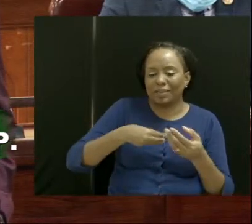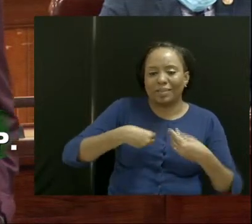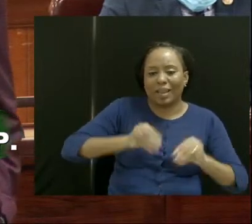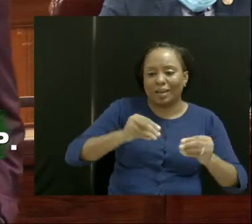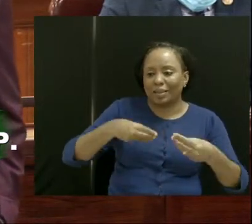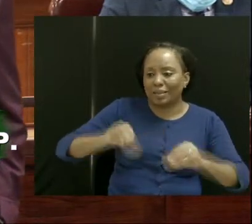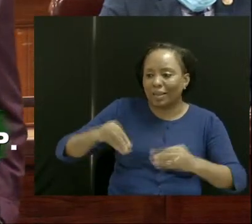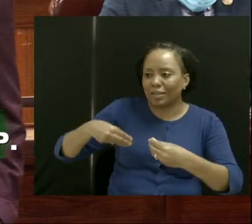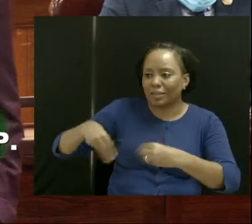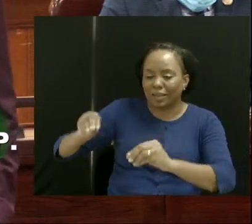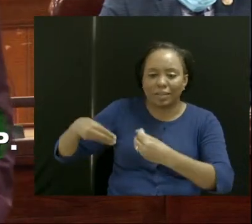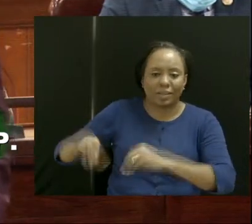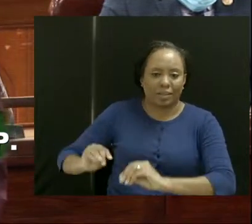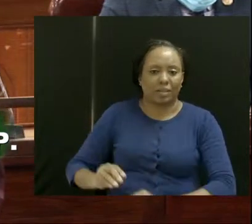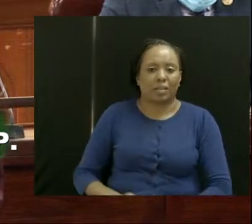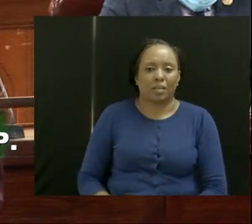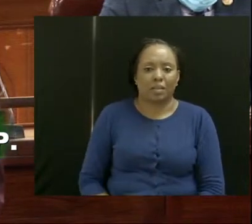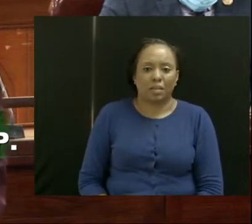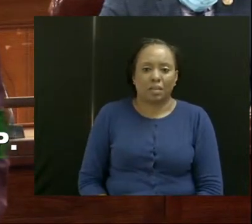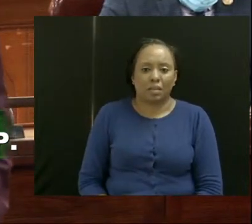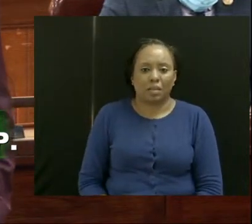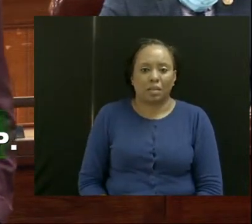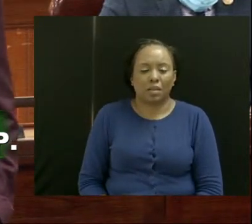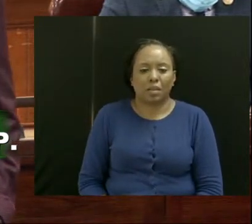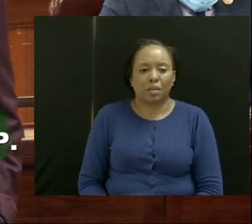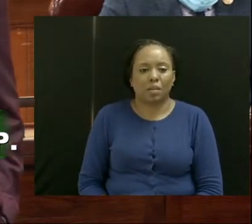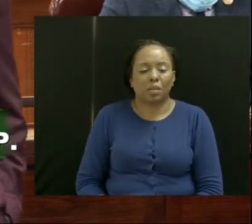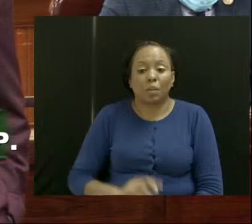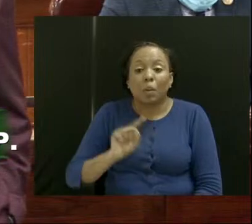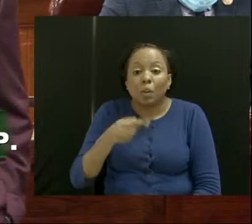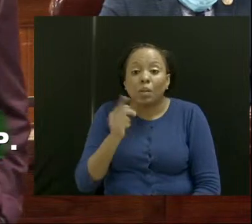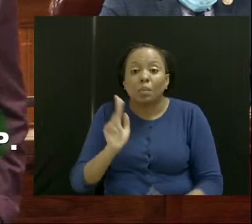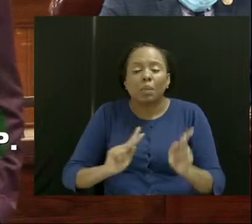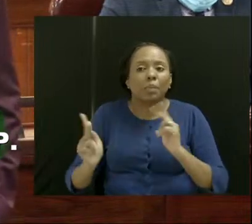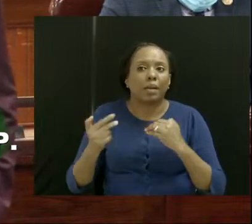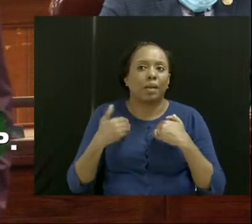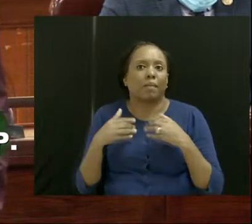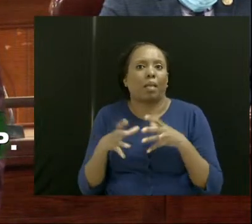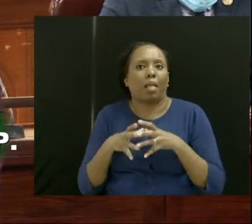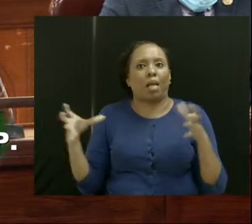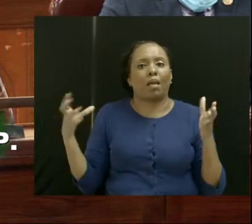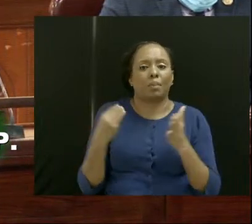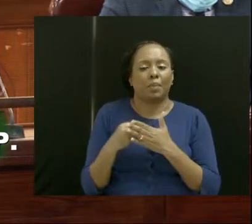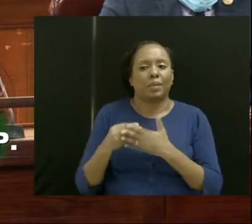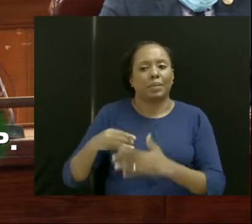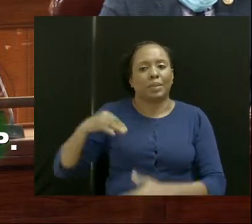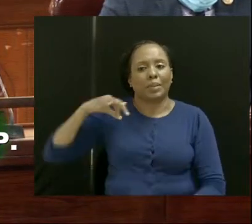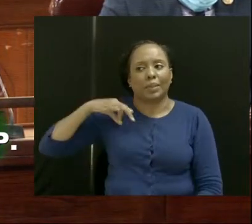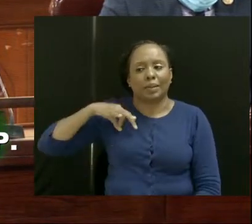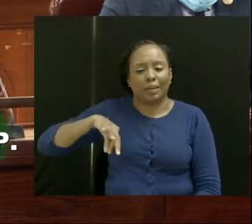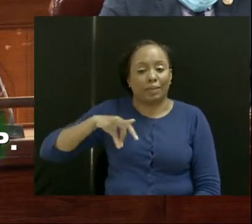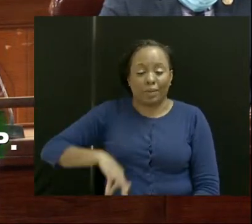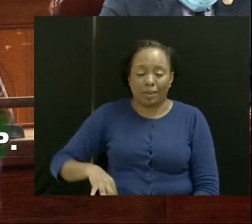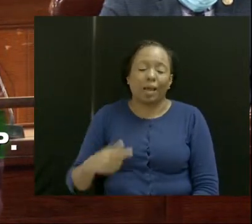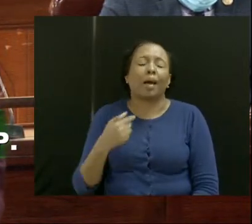are benefiting from this, as I predicted, as was said by others.